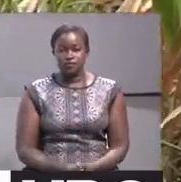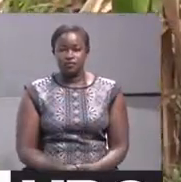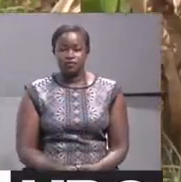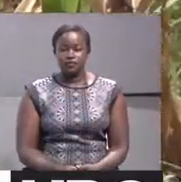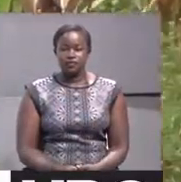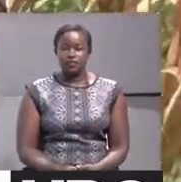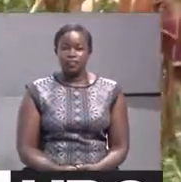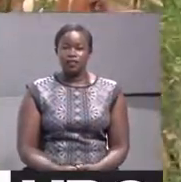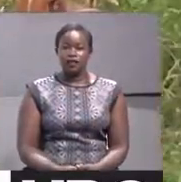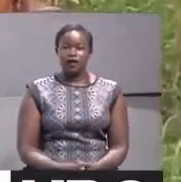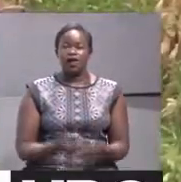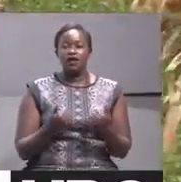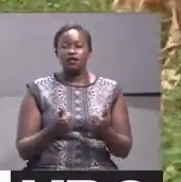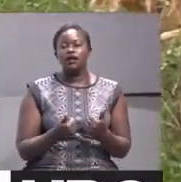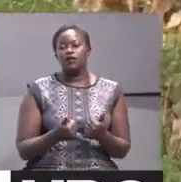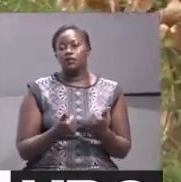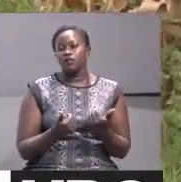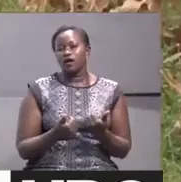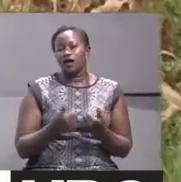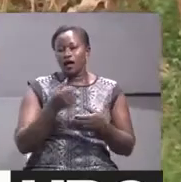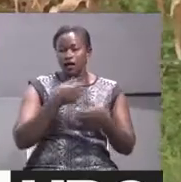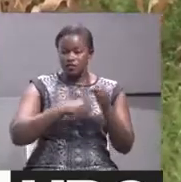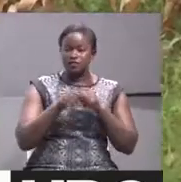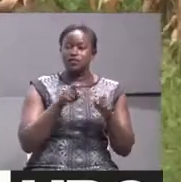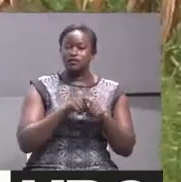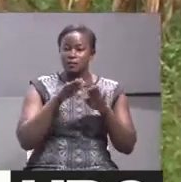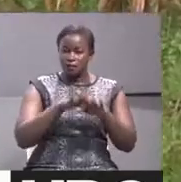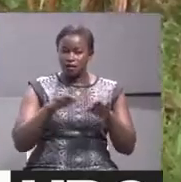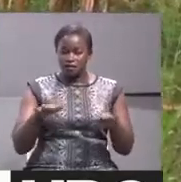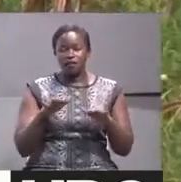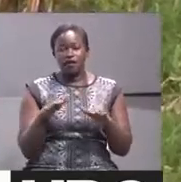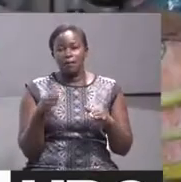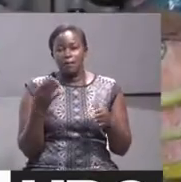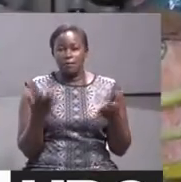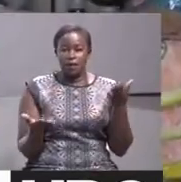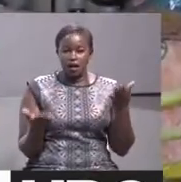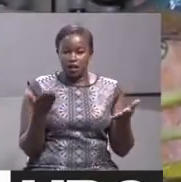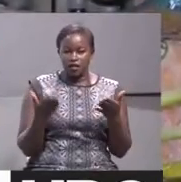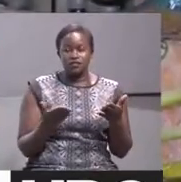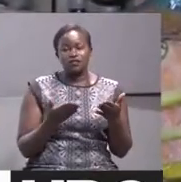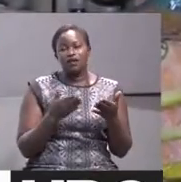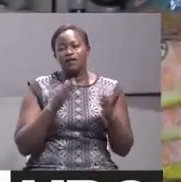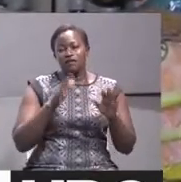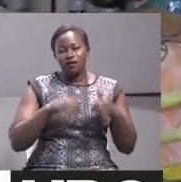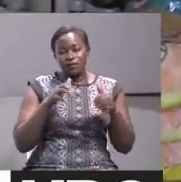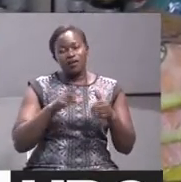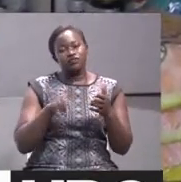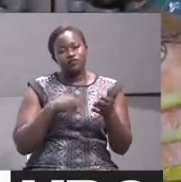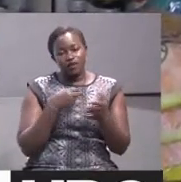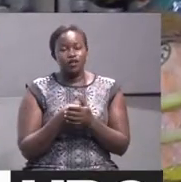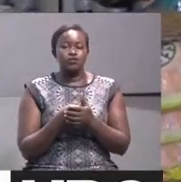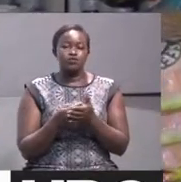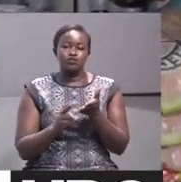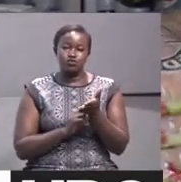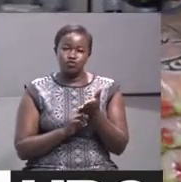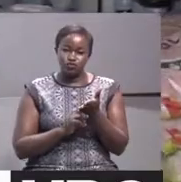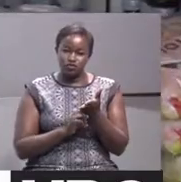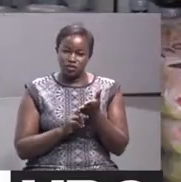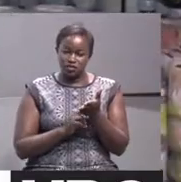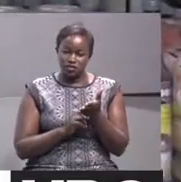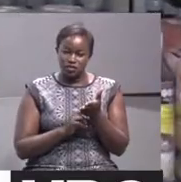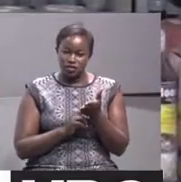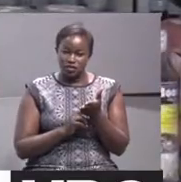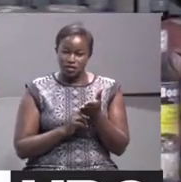Productivity and marketability in Uganda hangs in balance after farmers fail to utilize remedies that boost crop and animal